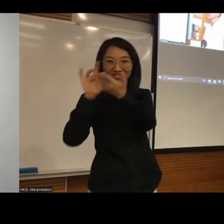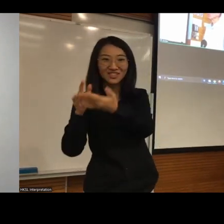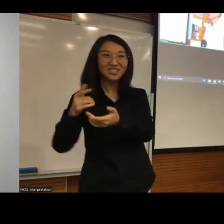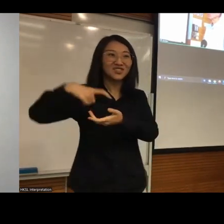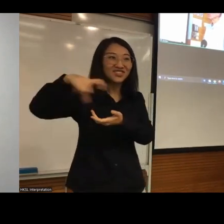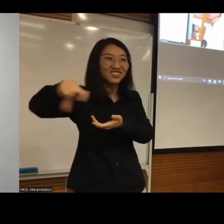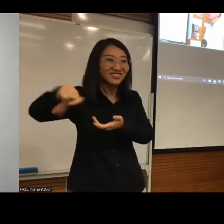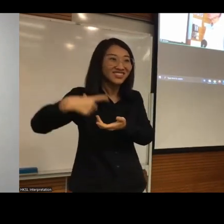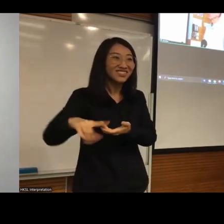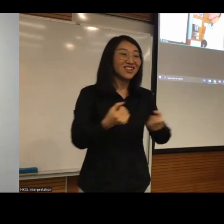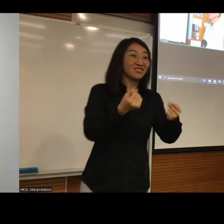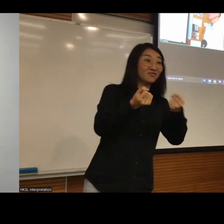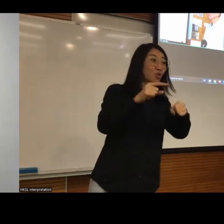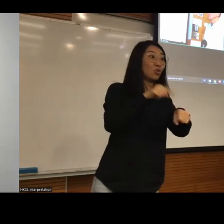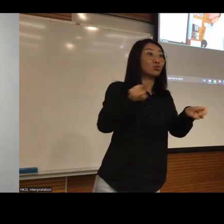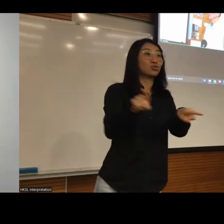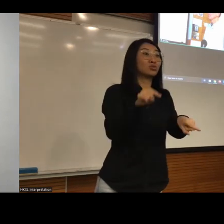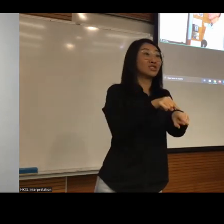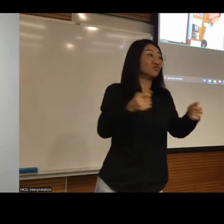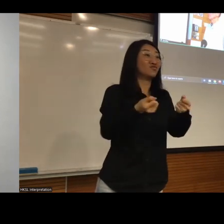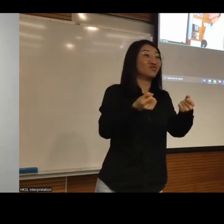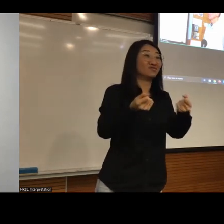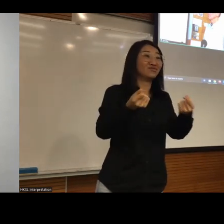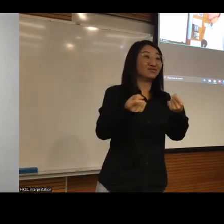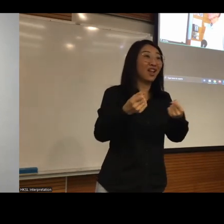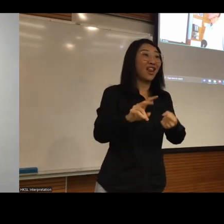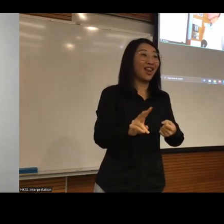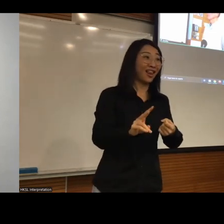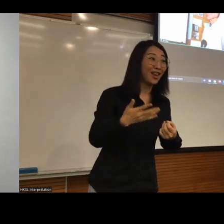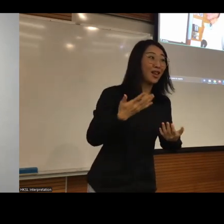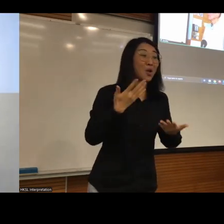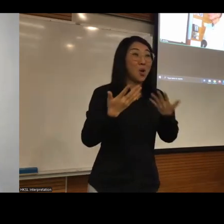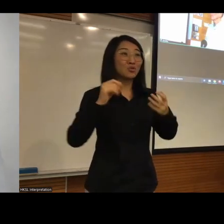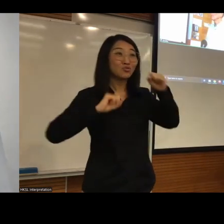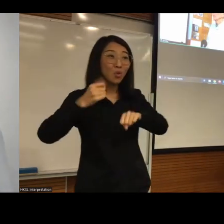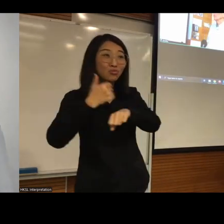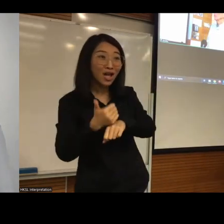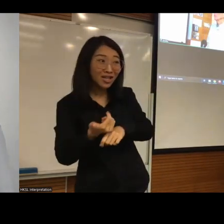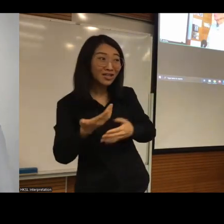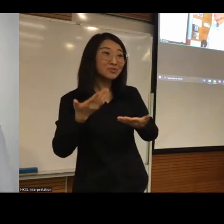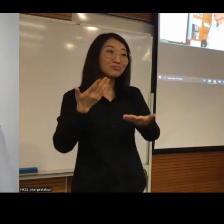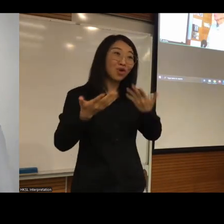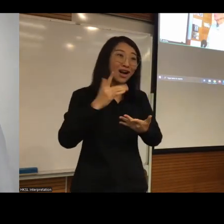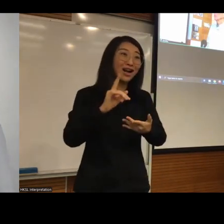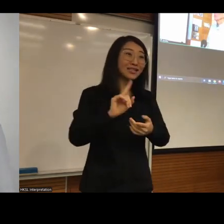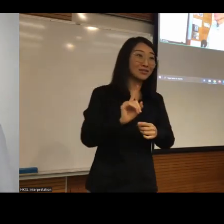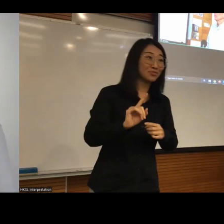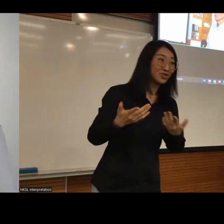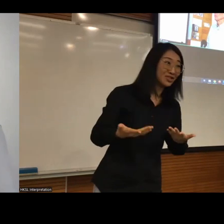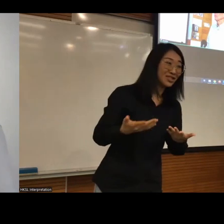didn't know how to do it, but maybe motivation like the drive or the immediate access